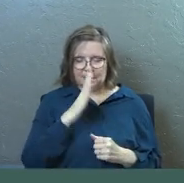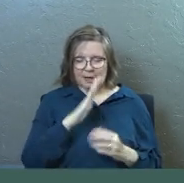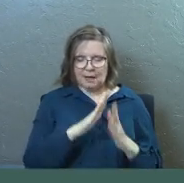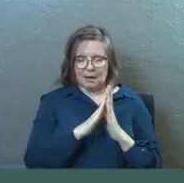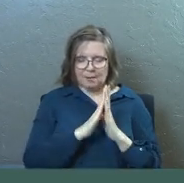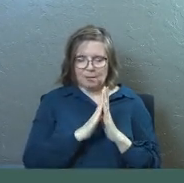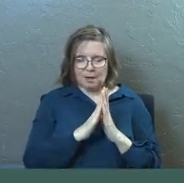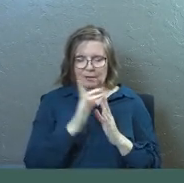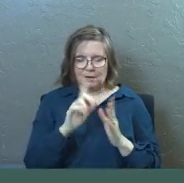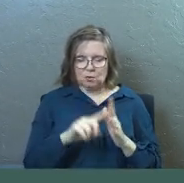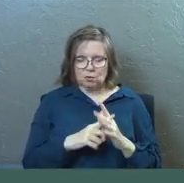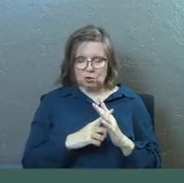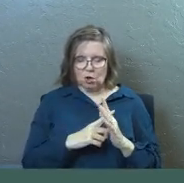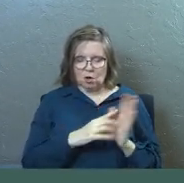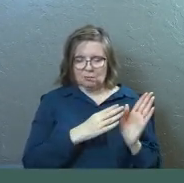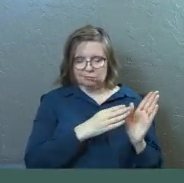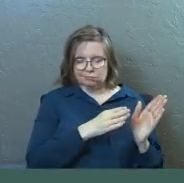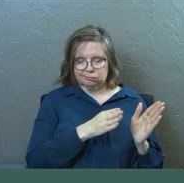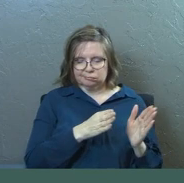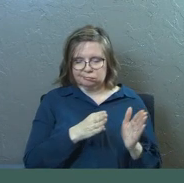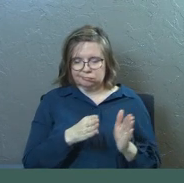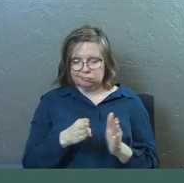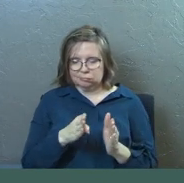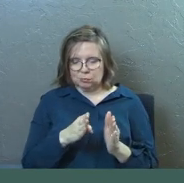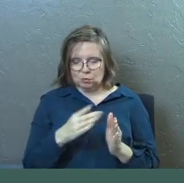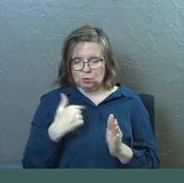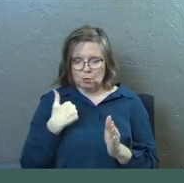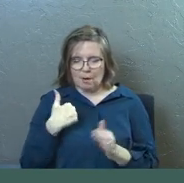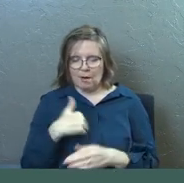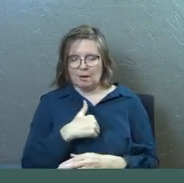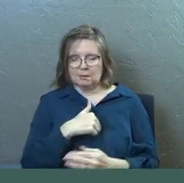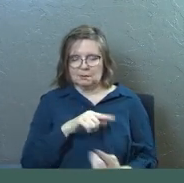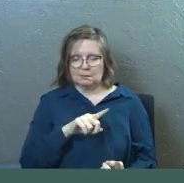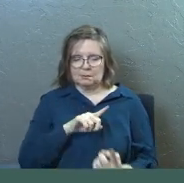God, I pray, Lord, that you would start steering them toward us.